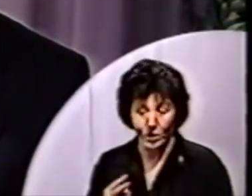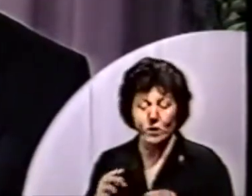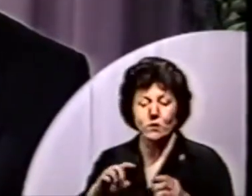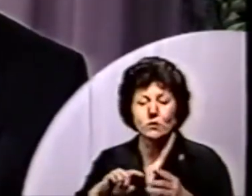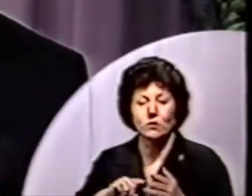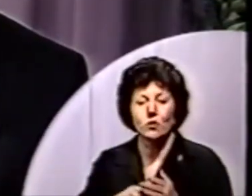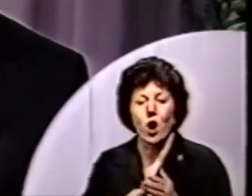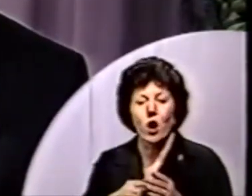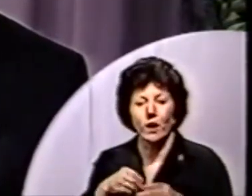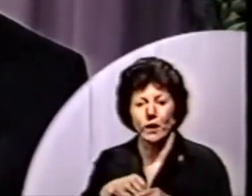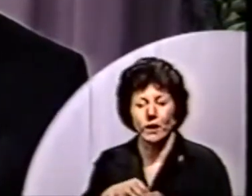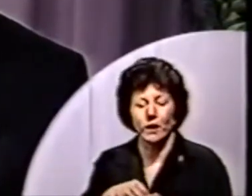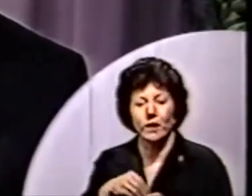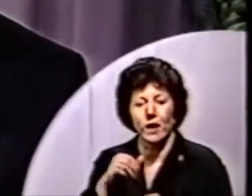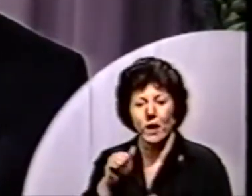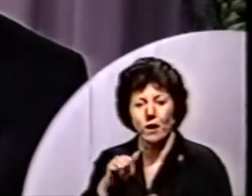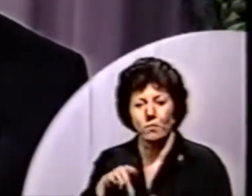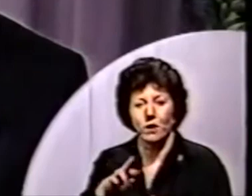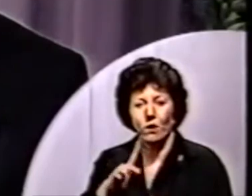April,